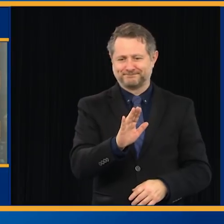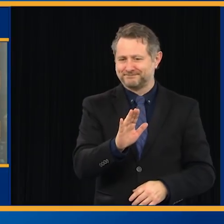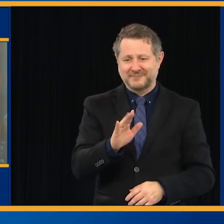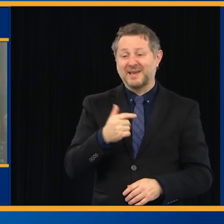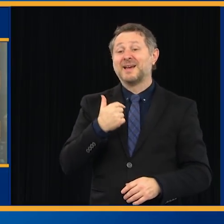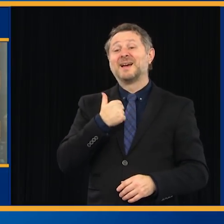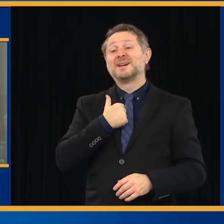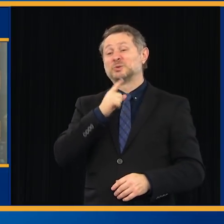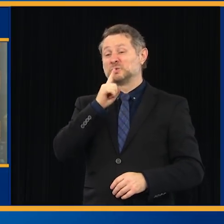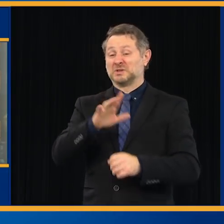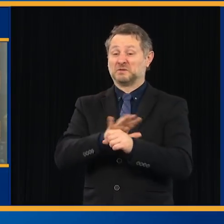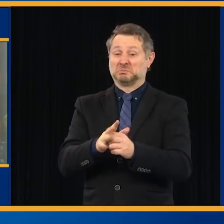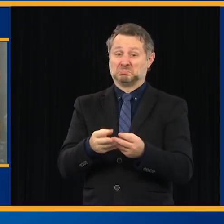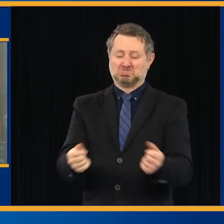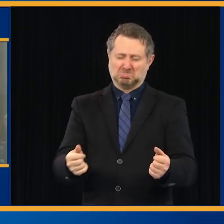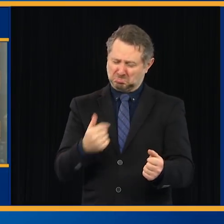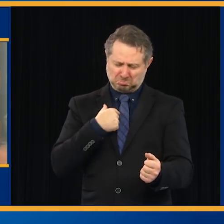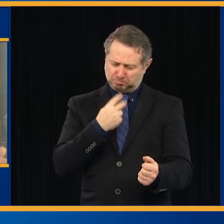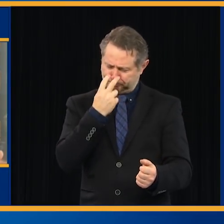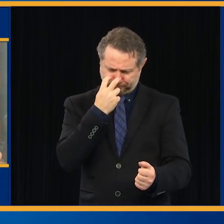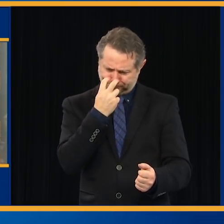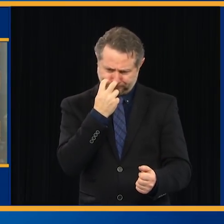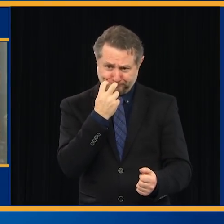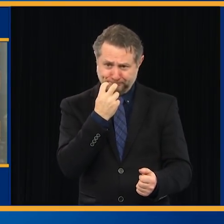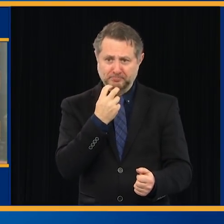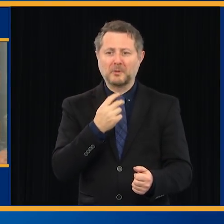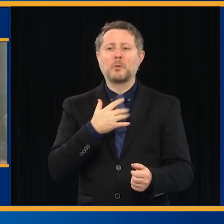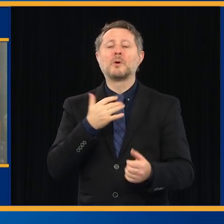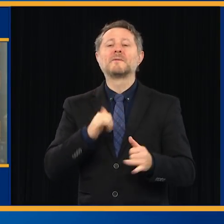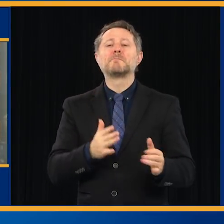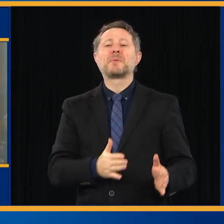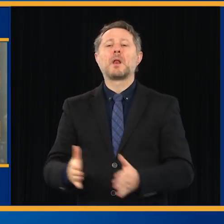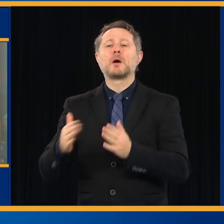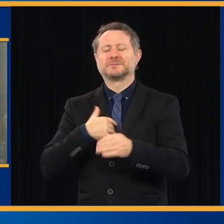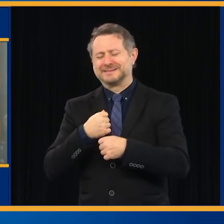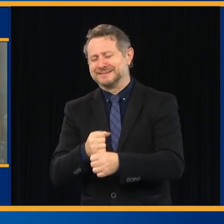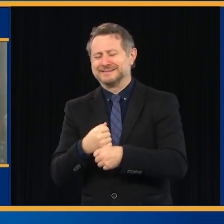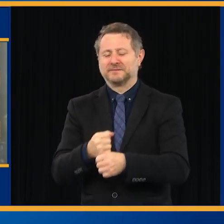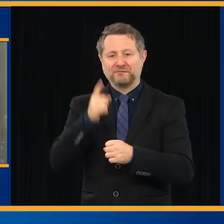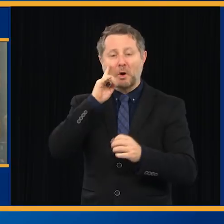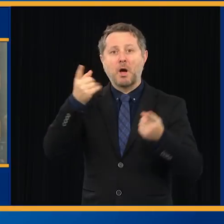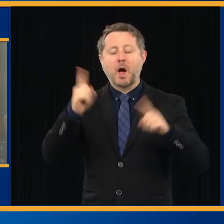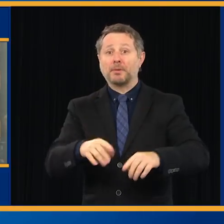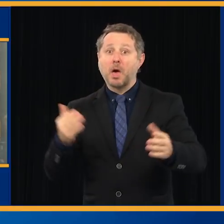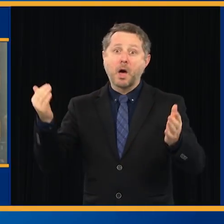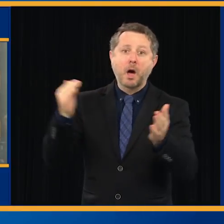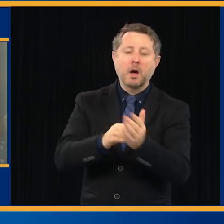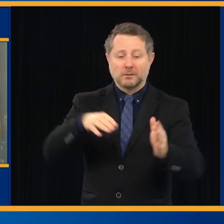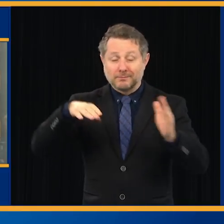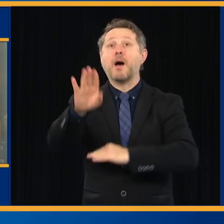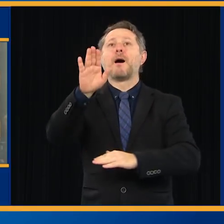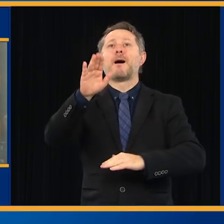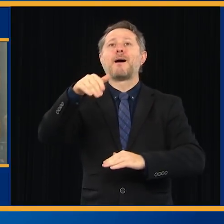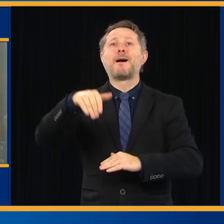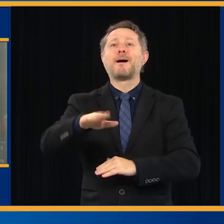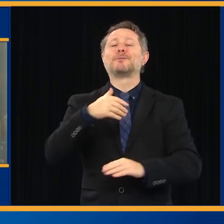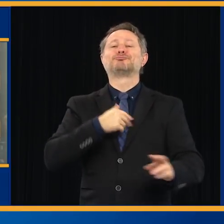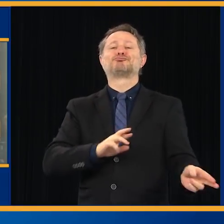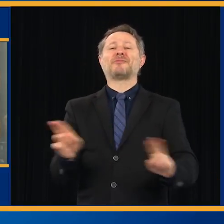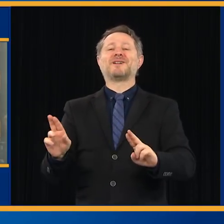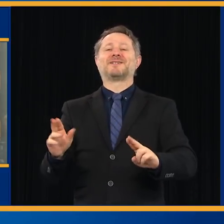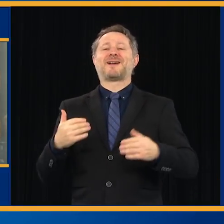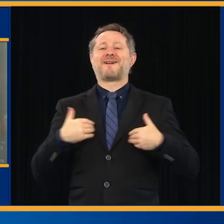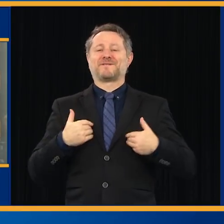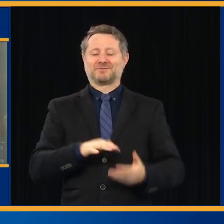pointed out, Governor Cuomo. And we're planning for the next round of this, if there is a next round, making sure that we control our own destiny going